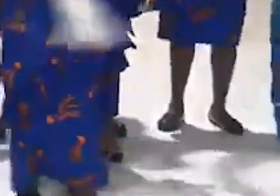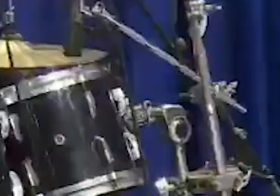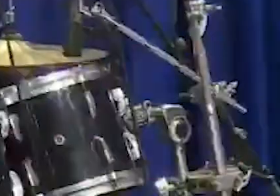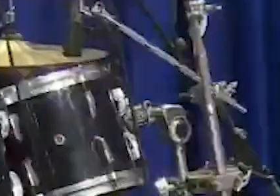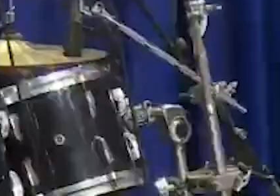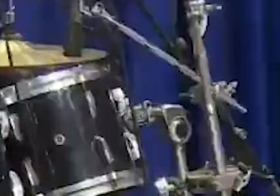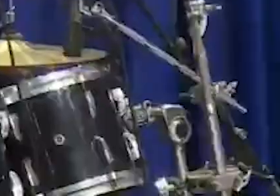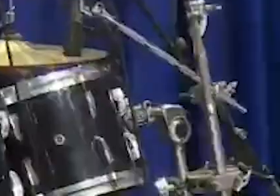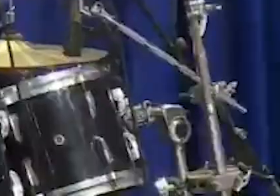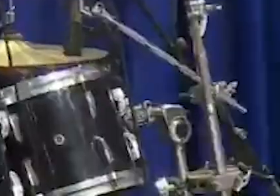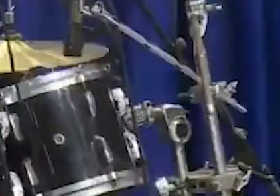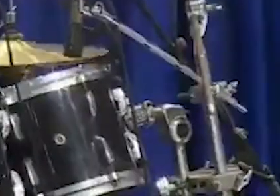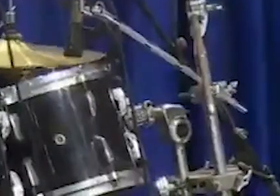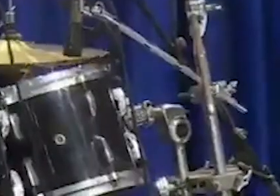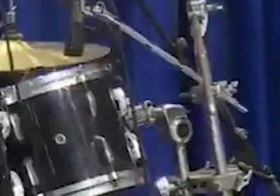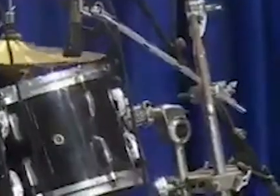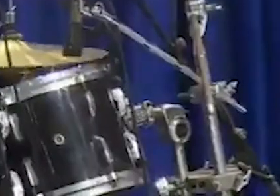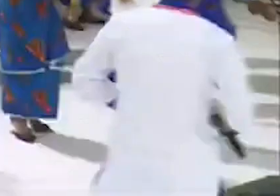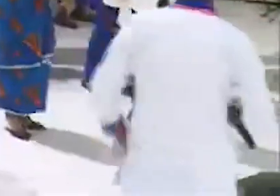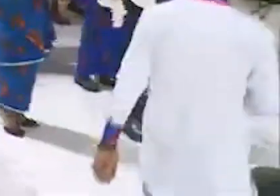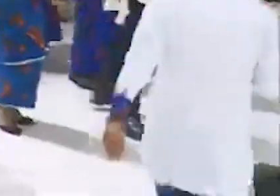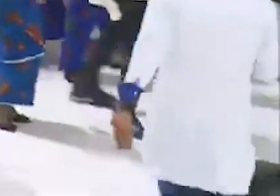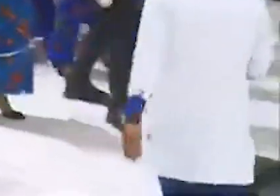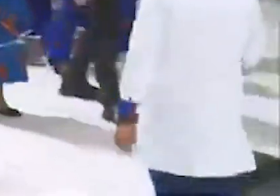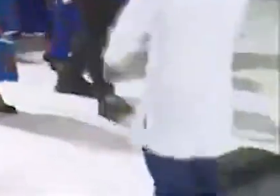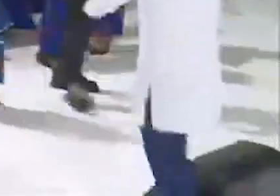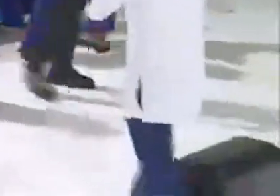gari nebe.